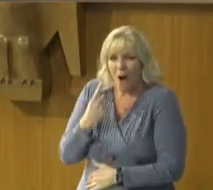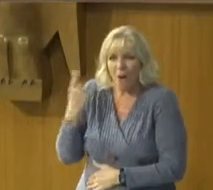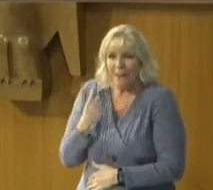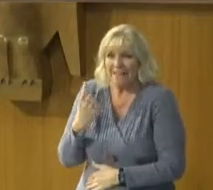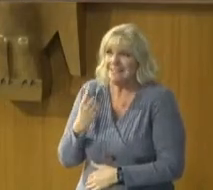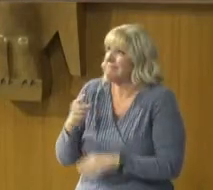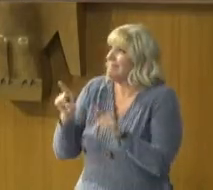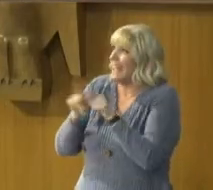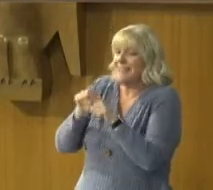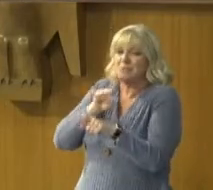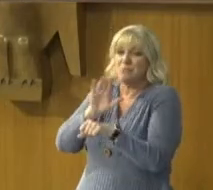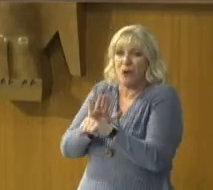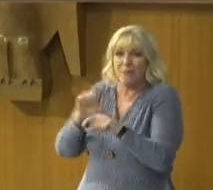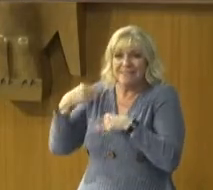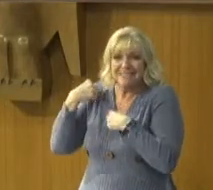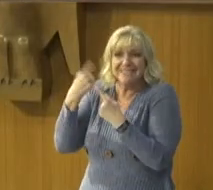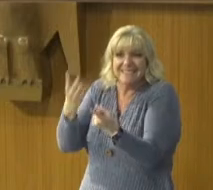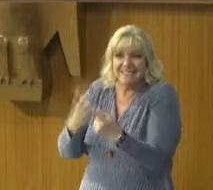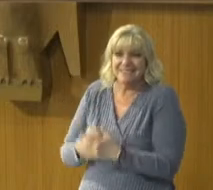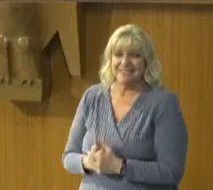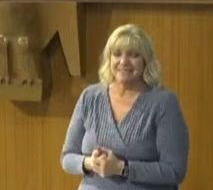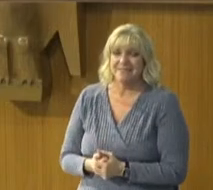he promised he would be.